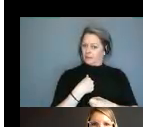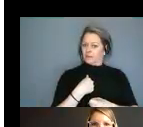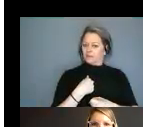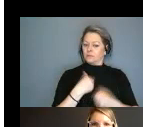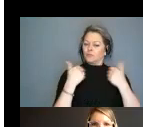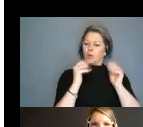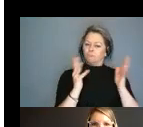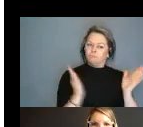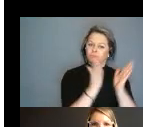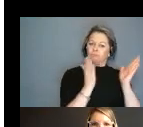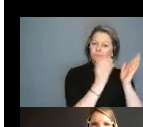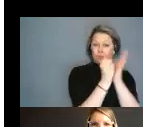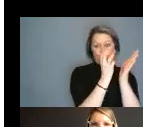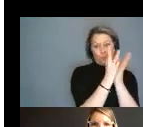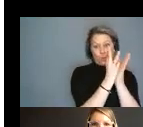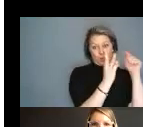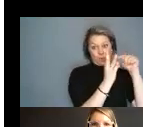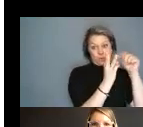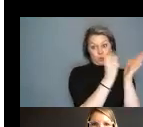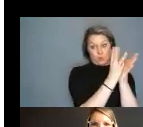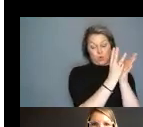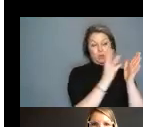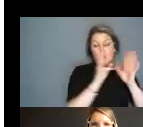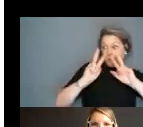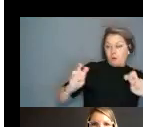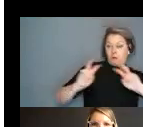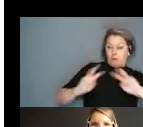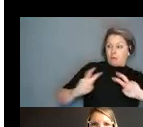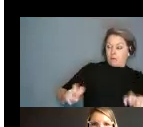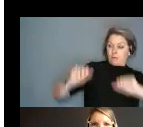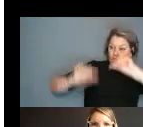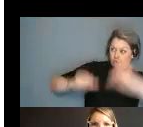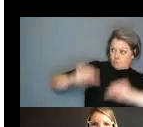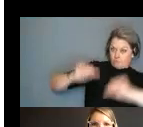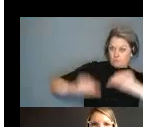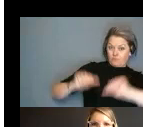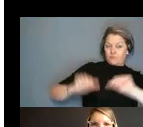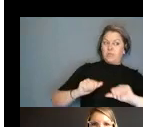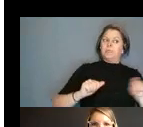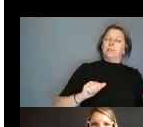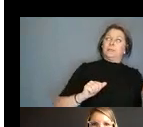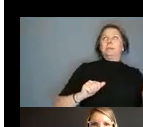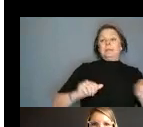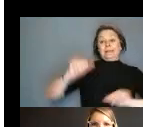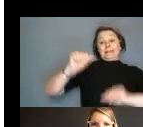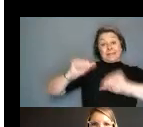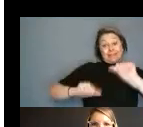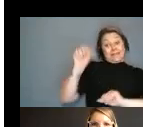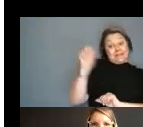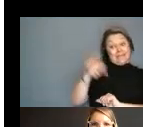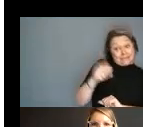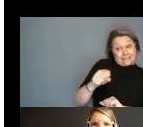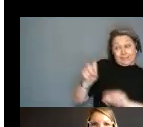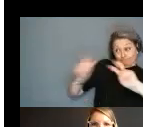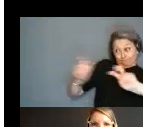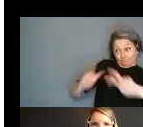stress, particularly to social workers who assess capacity, there's really a dual role here. Like you're assessing capacity, but you're also